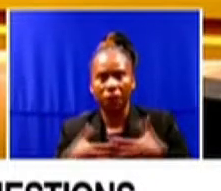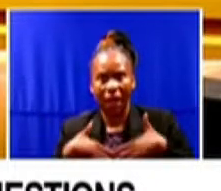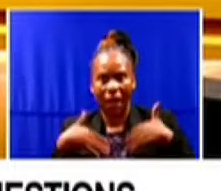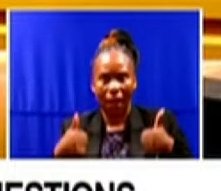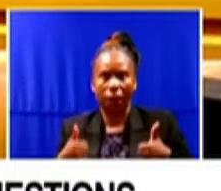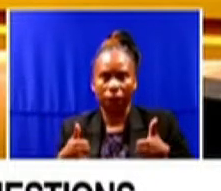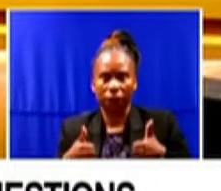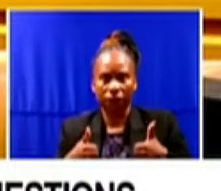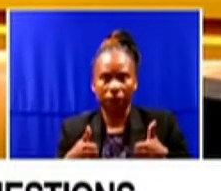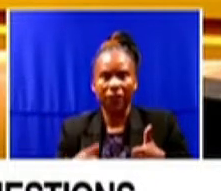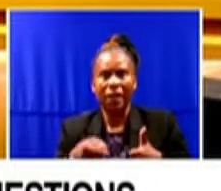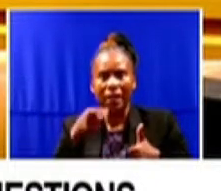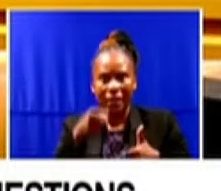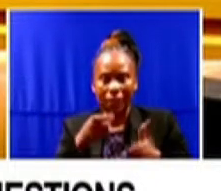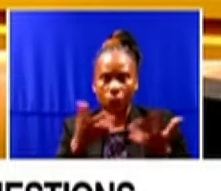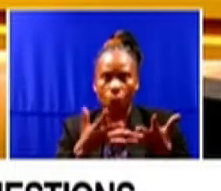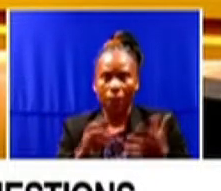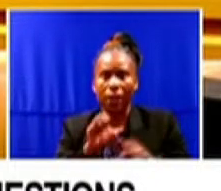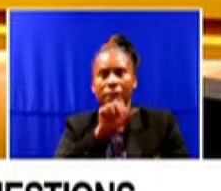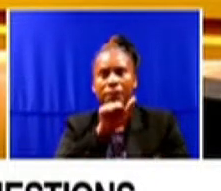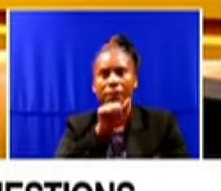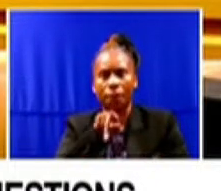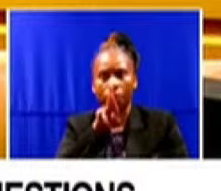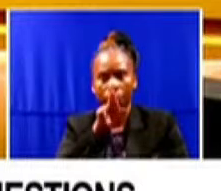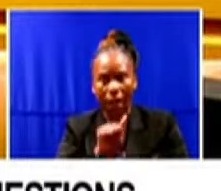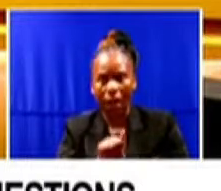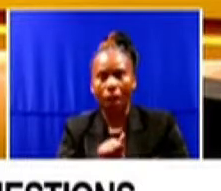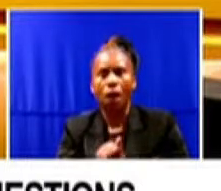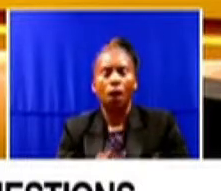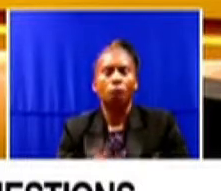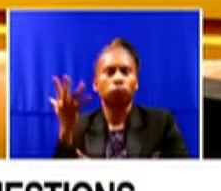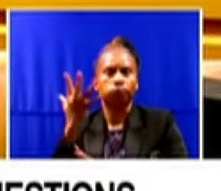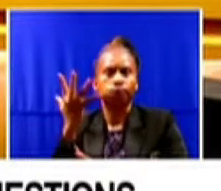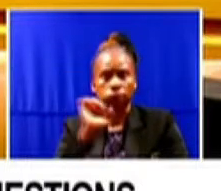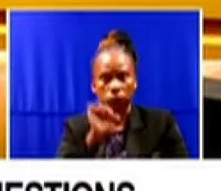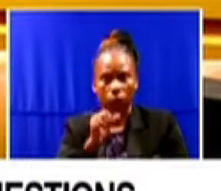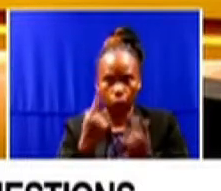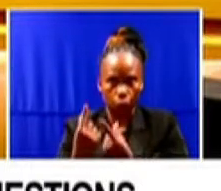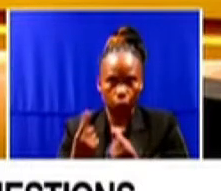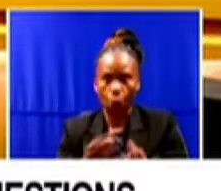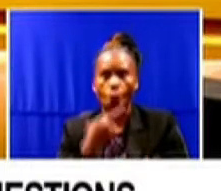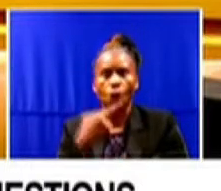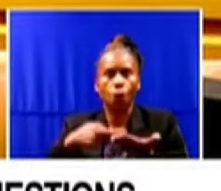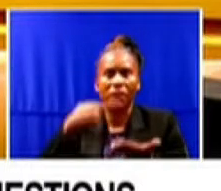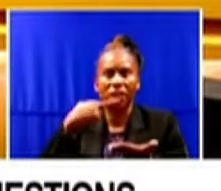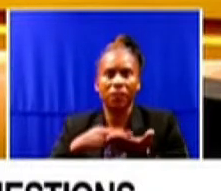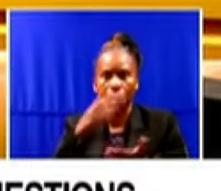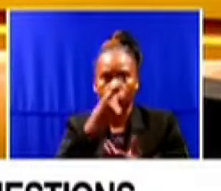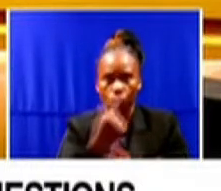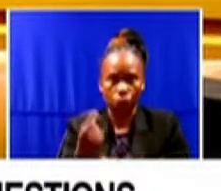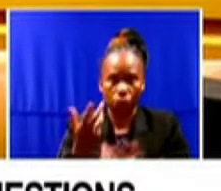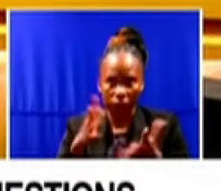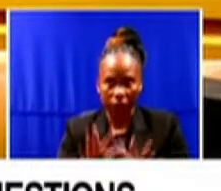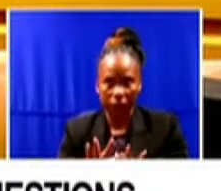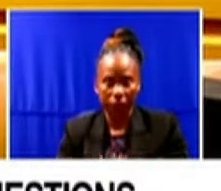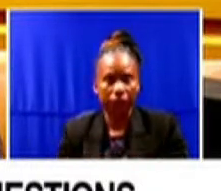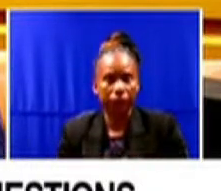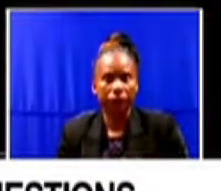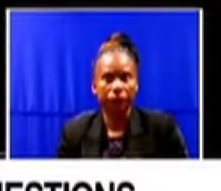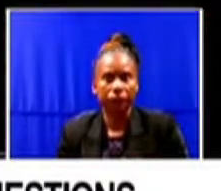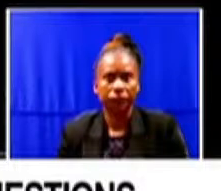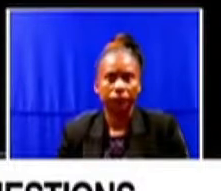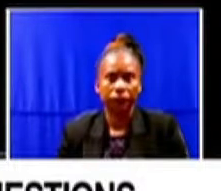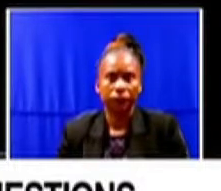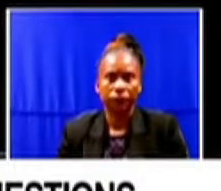SAPRA making a presentation, and the ignorance that is actually coming out of this meeting, it's actually very concerning. Thank you.